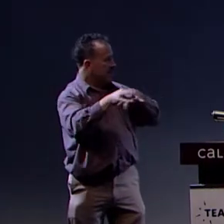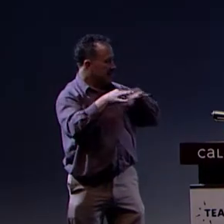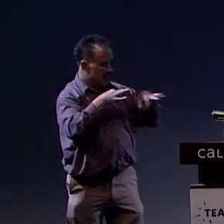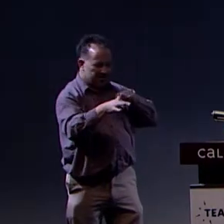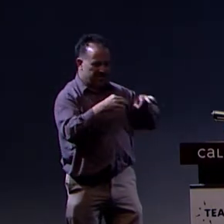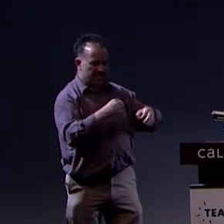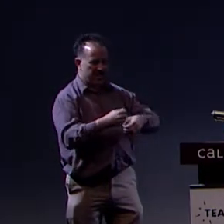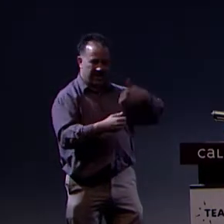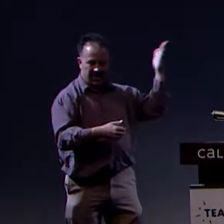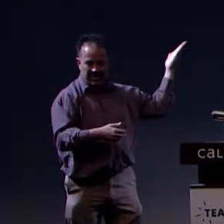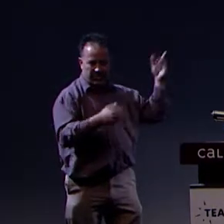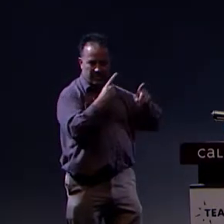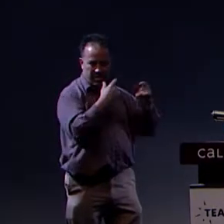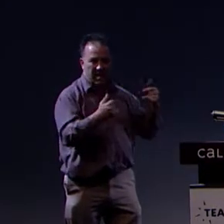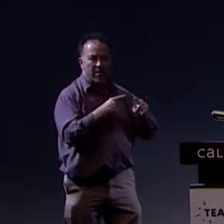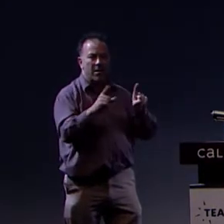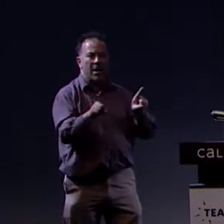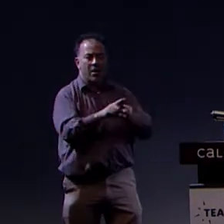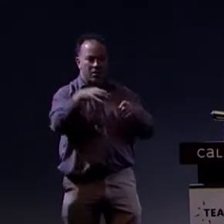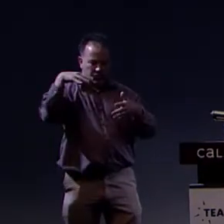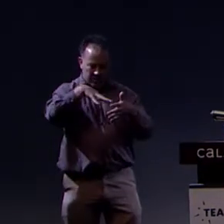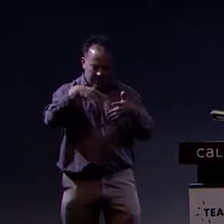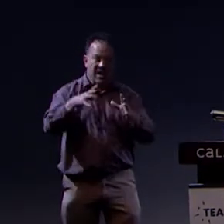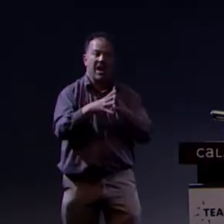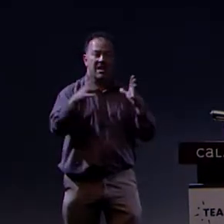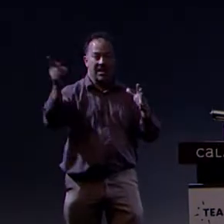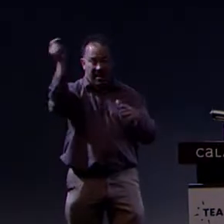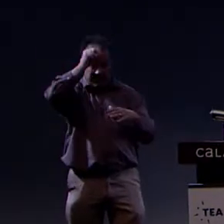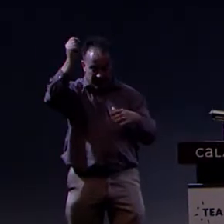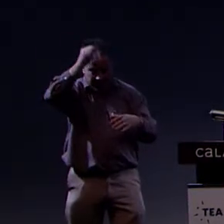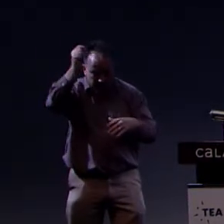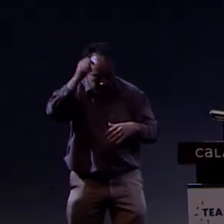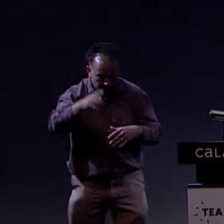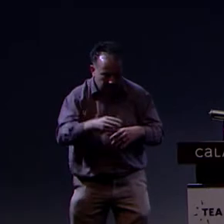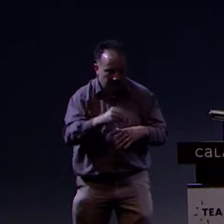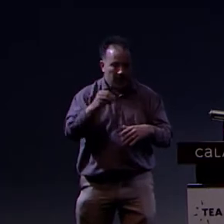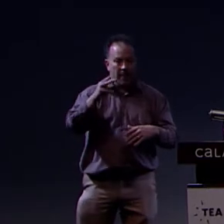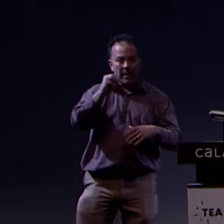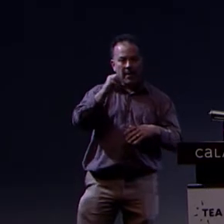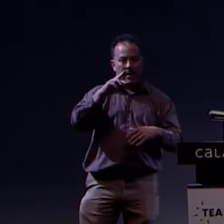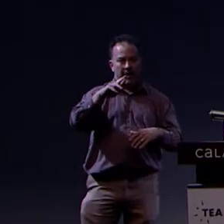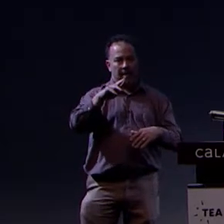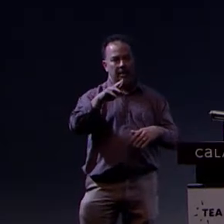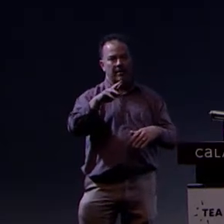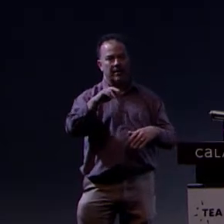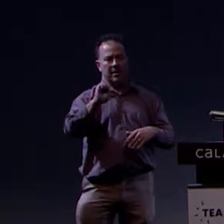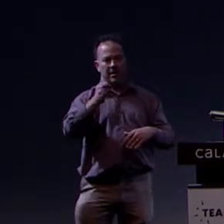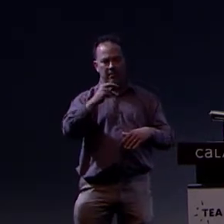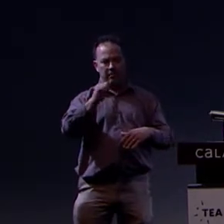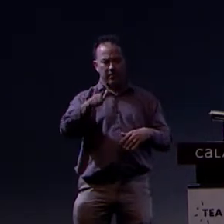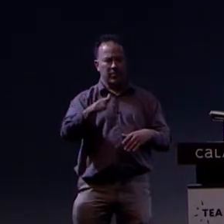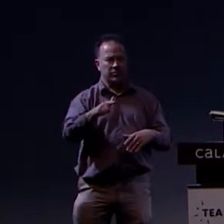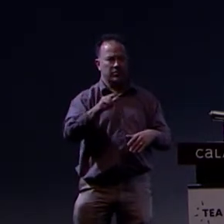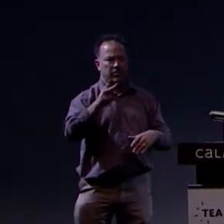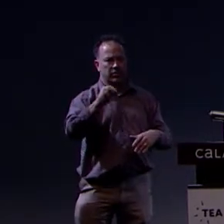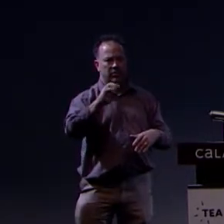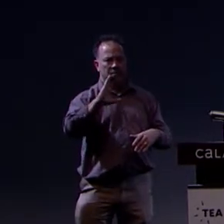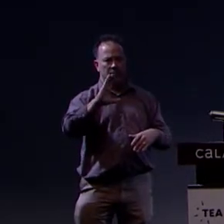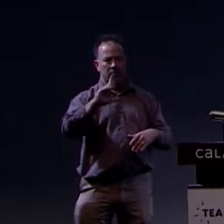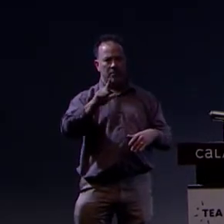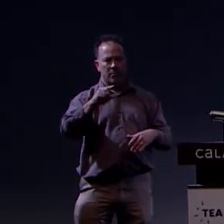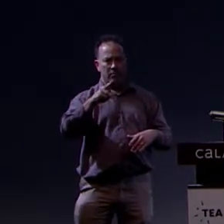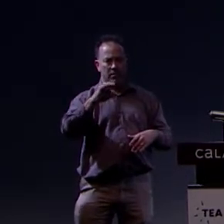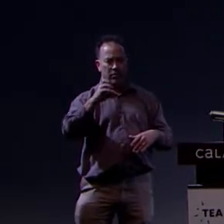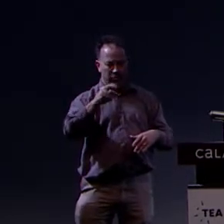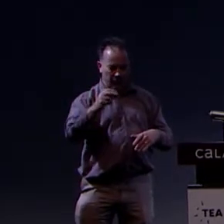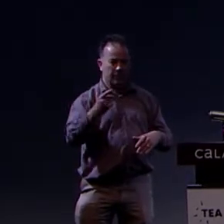right now, but I also studied a lot of theory. And Marshall McLuhan, who is one of my favorites, I uncovered this passage